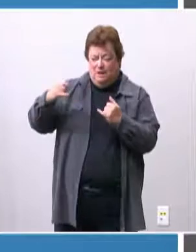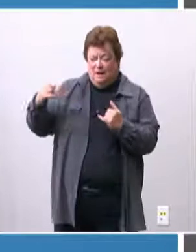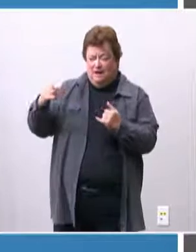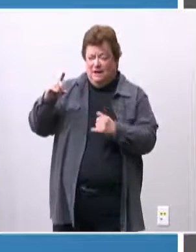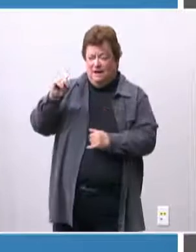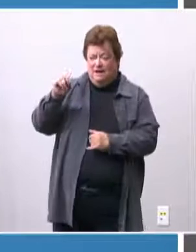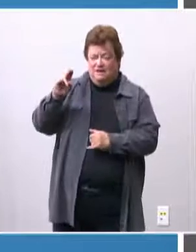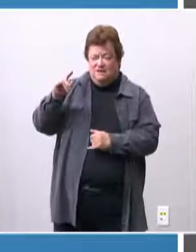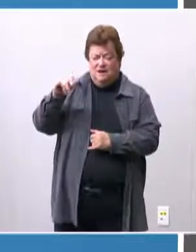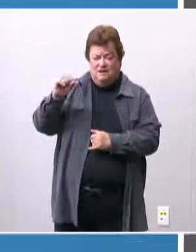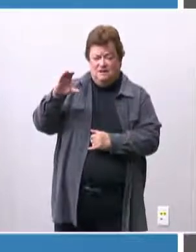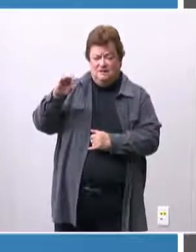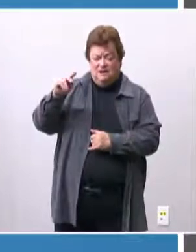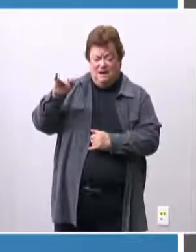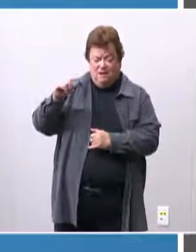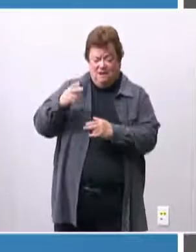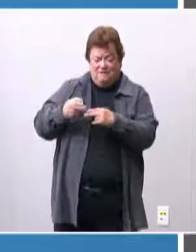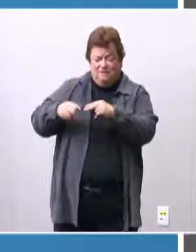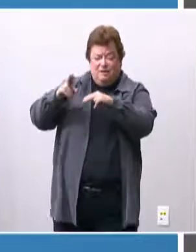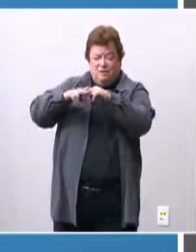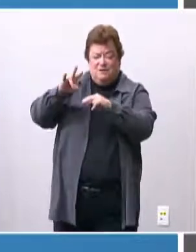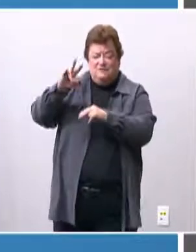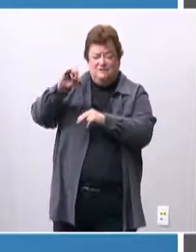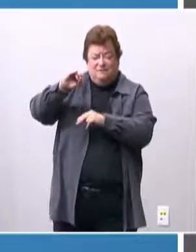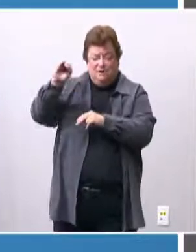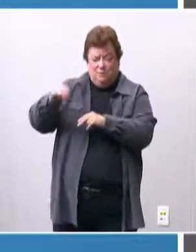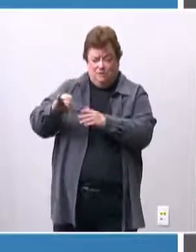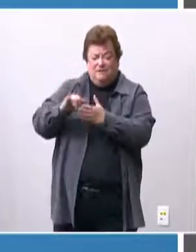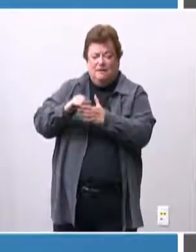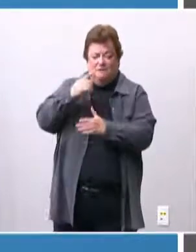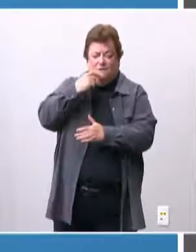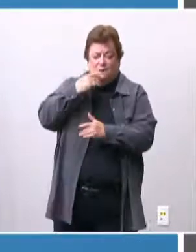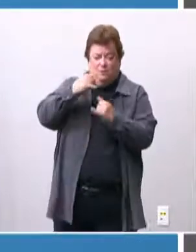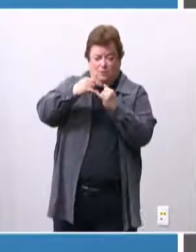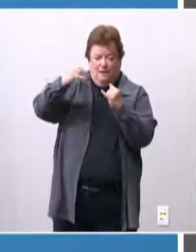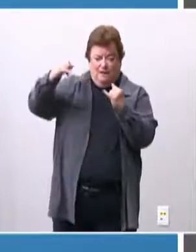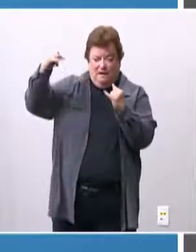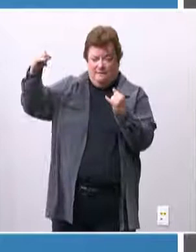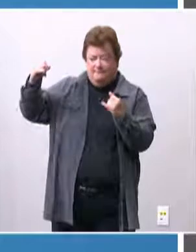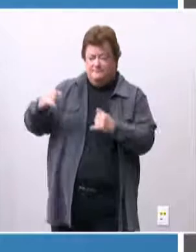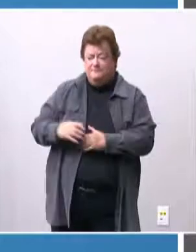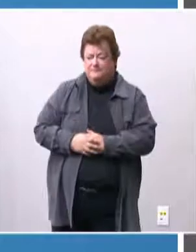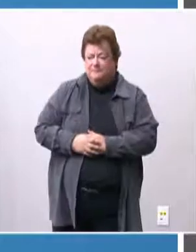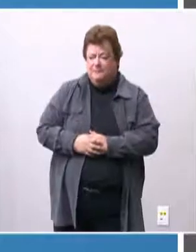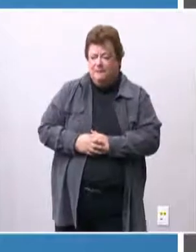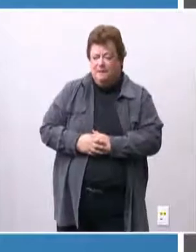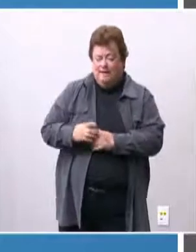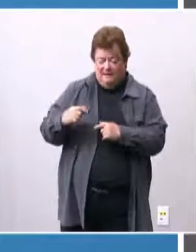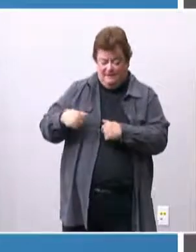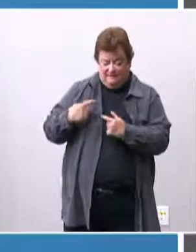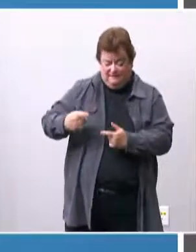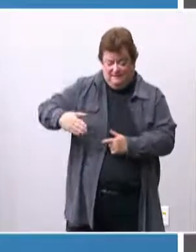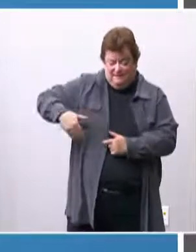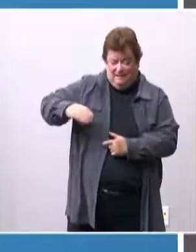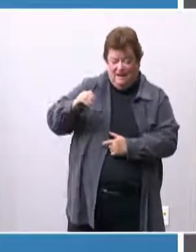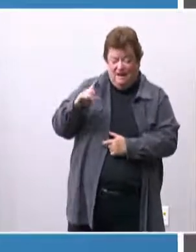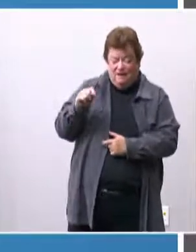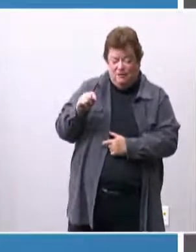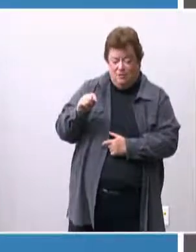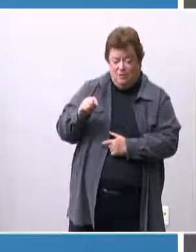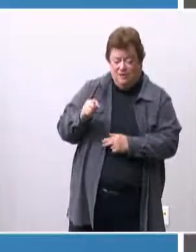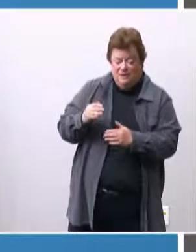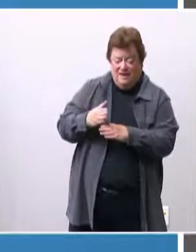Douglas County, cases have increased 70%, which is the red line. Since late October, the average number